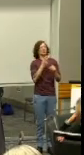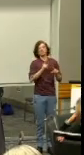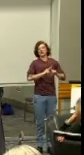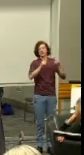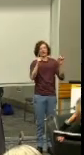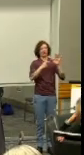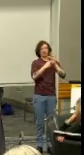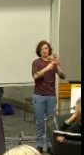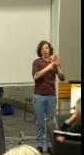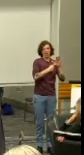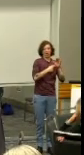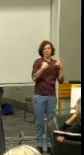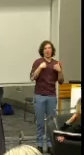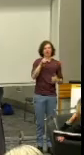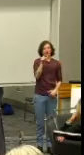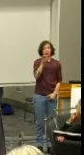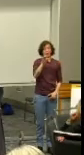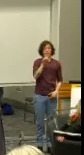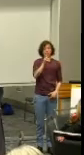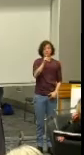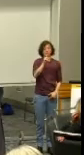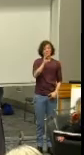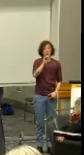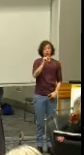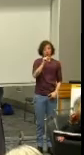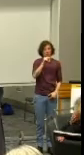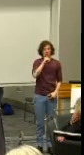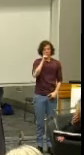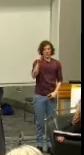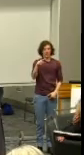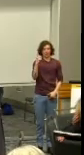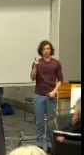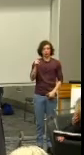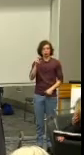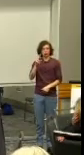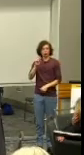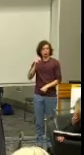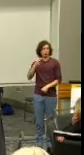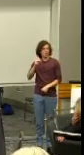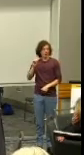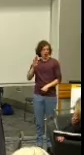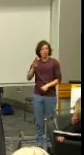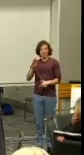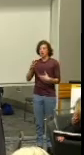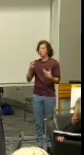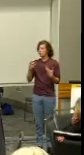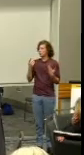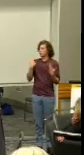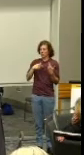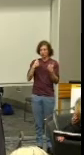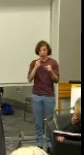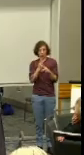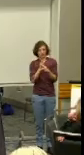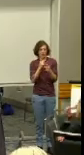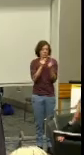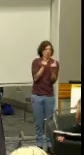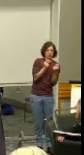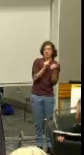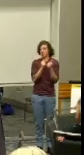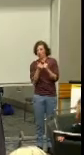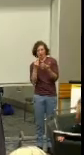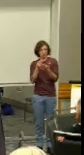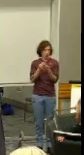than just rehab. And we feel that we can do that, thinking about how we build that together through capital campaigns and grant funding, etc.,